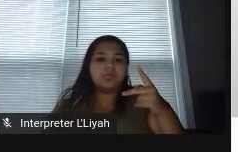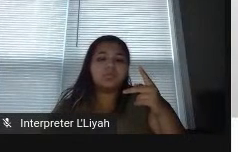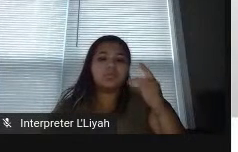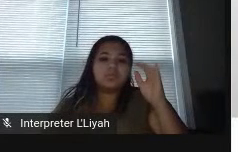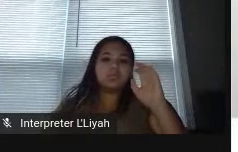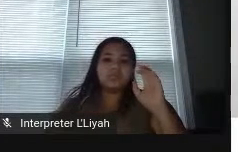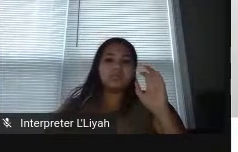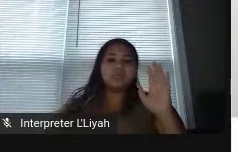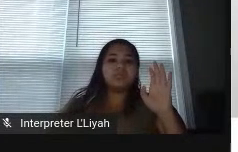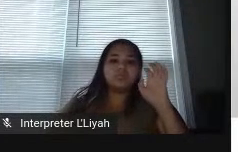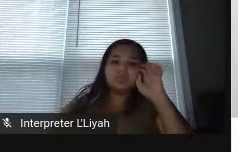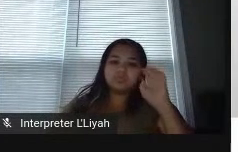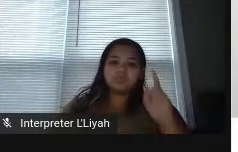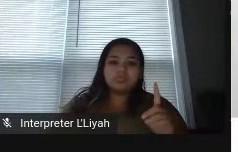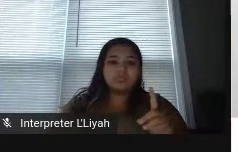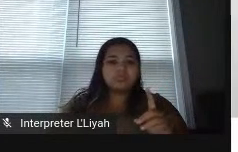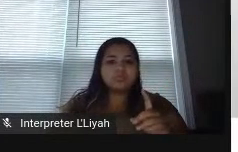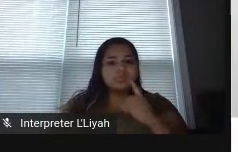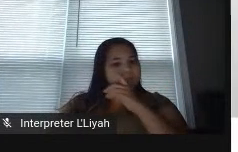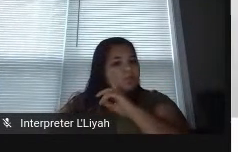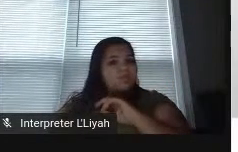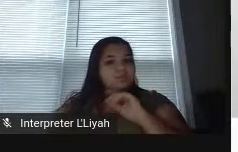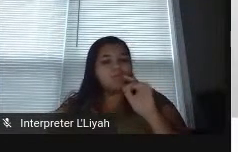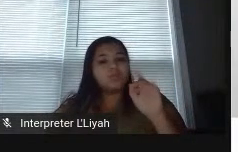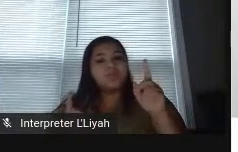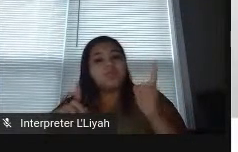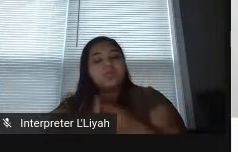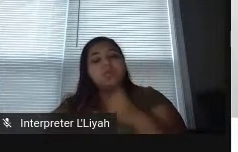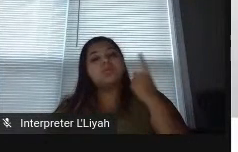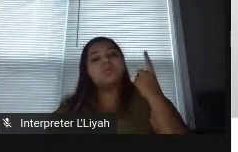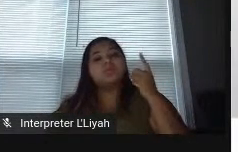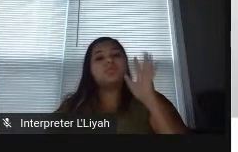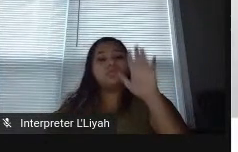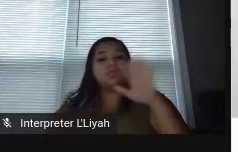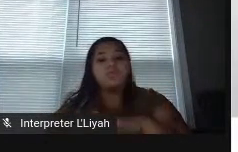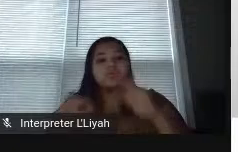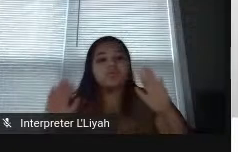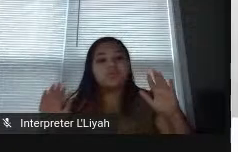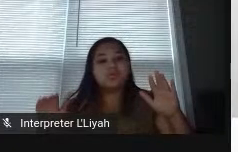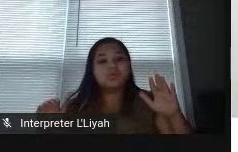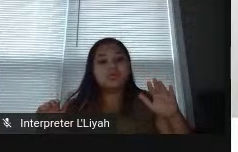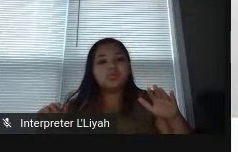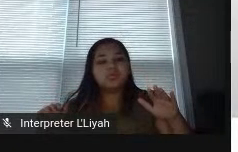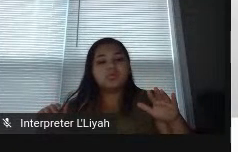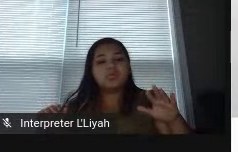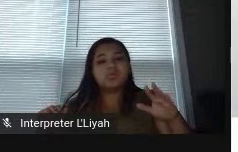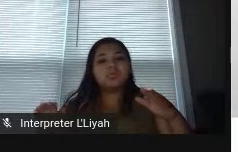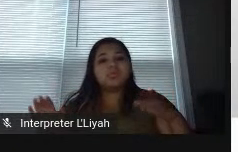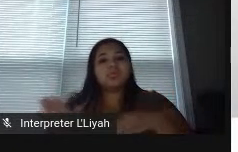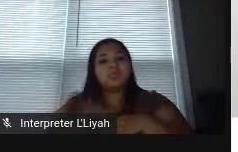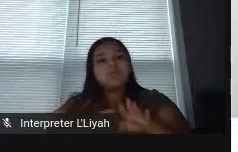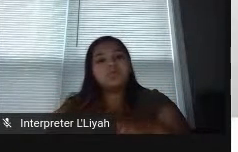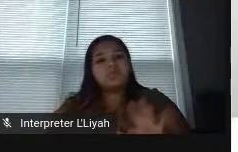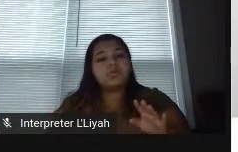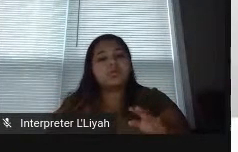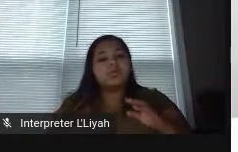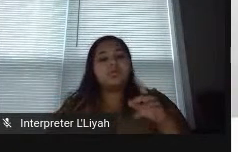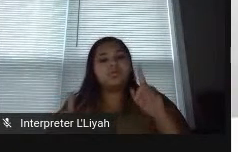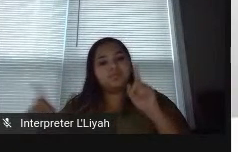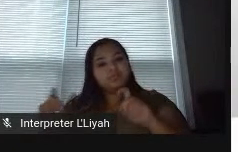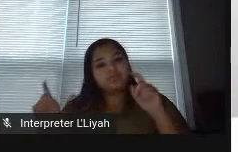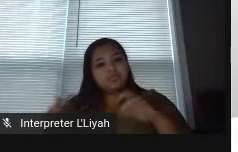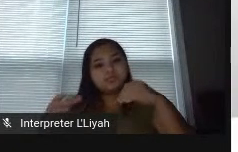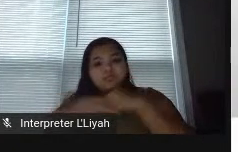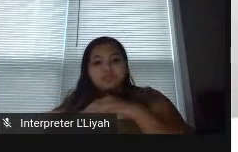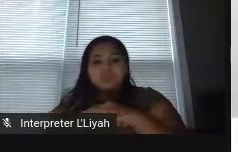IEP eligibility. So once your child has been evaluated and test results